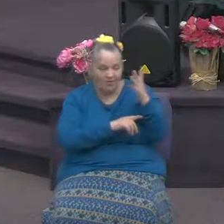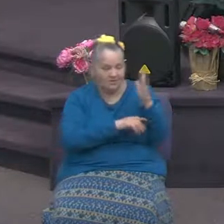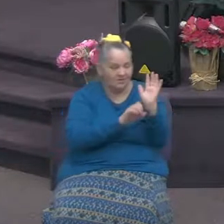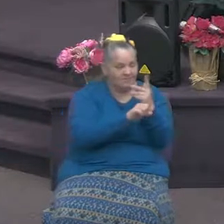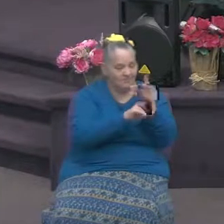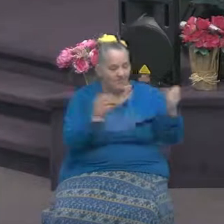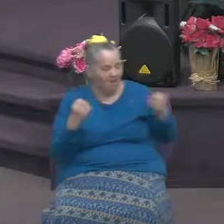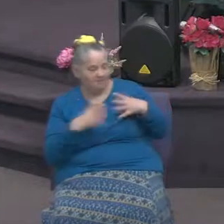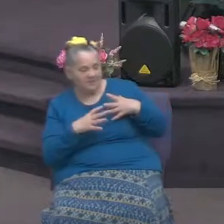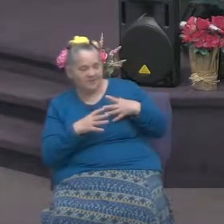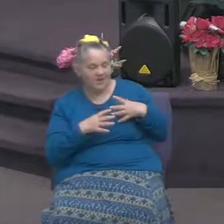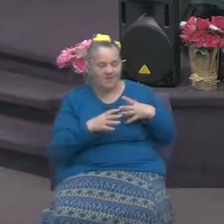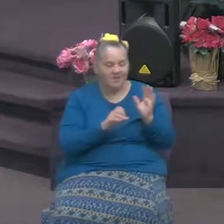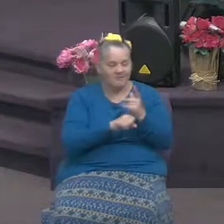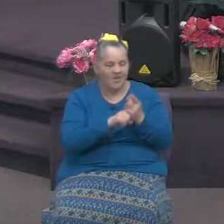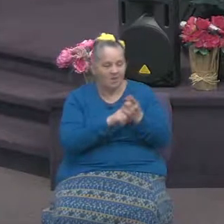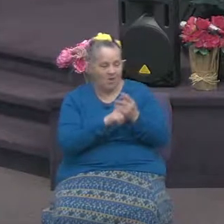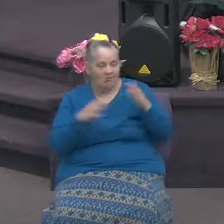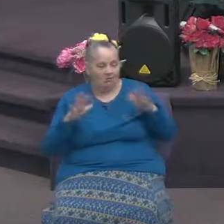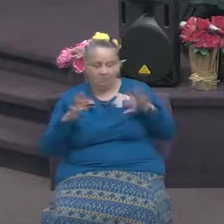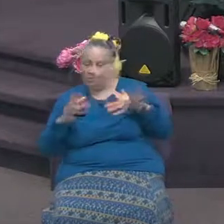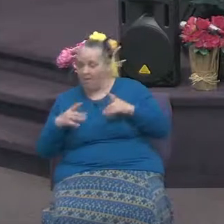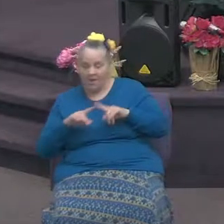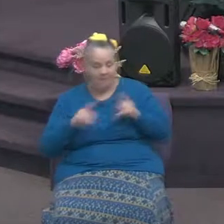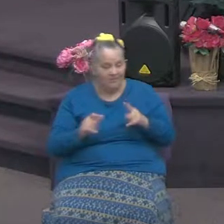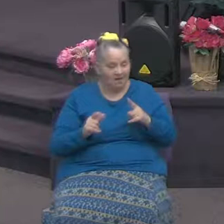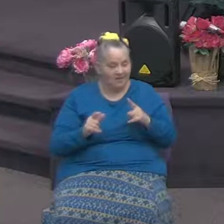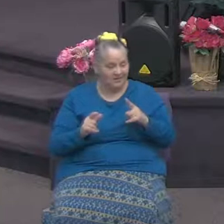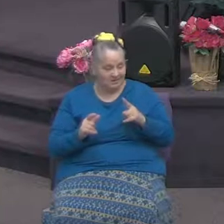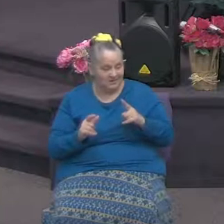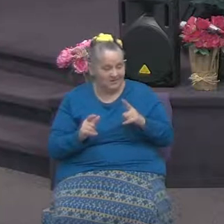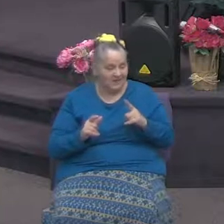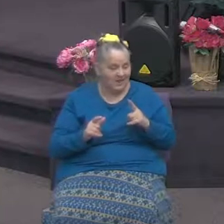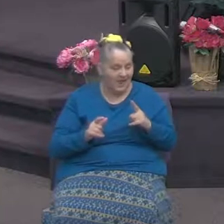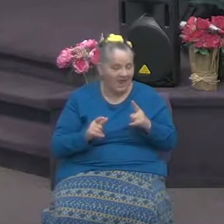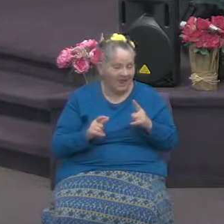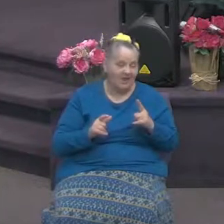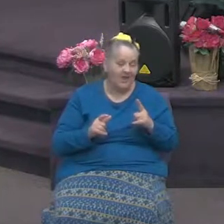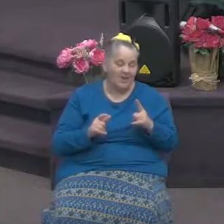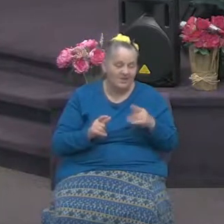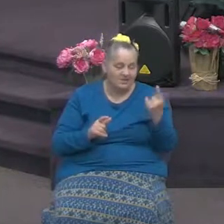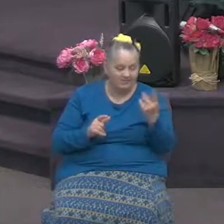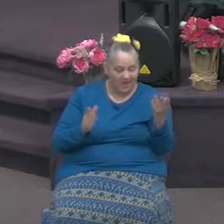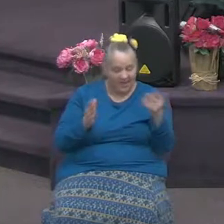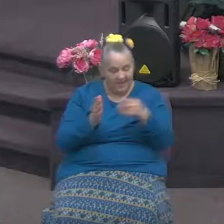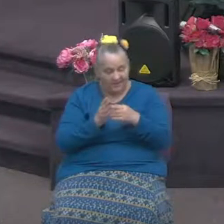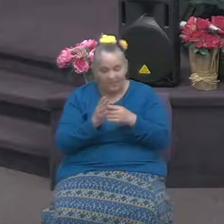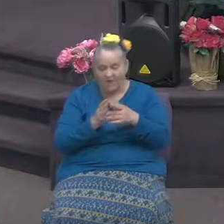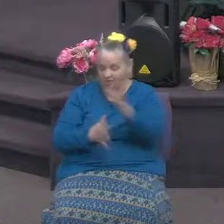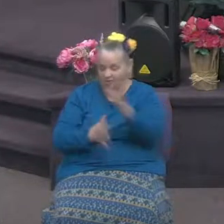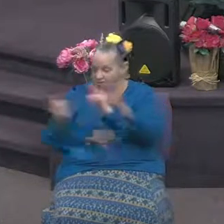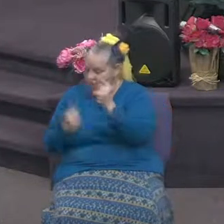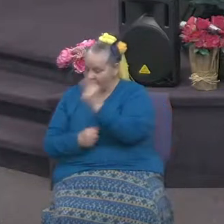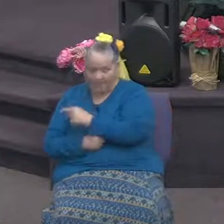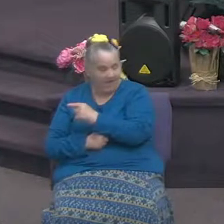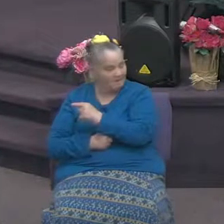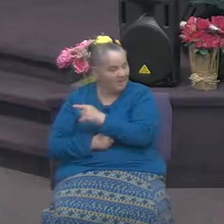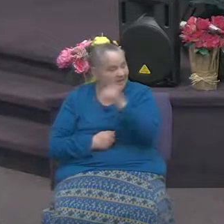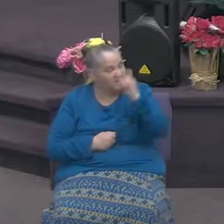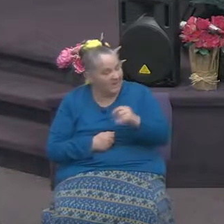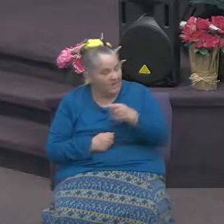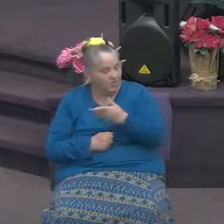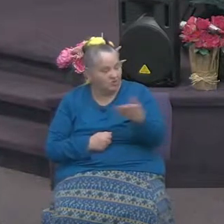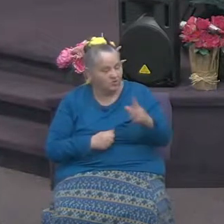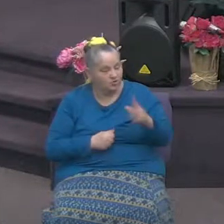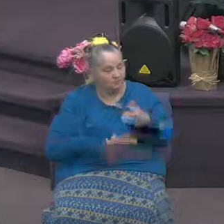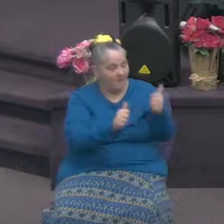make you fearful, not to make you scared, but he had an occasion against them, and he wanted to destroy them, but he needs you